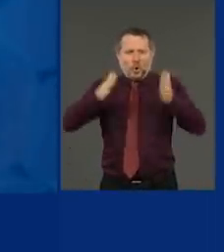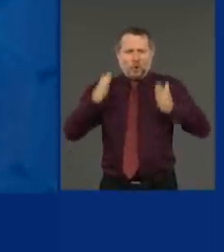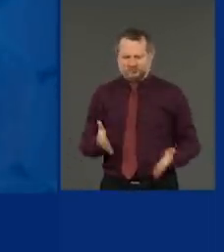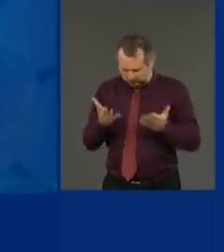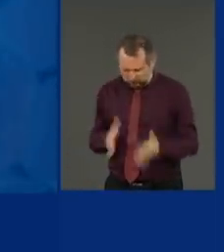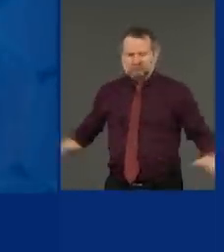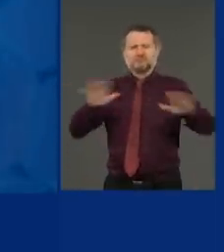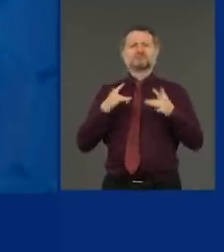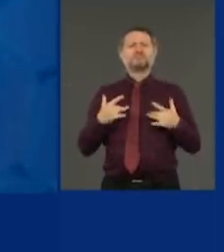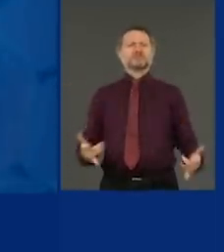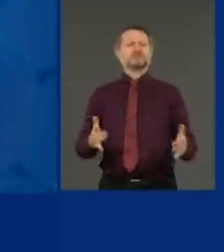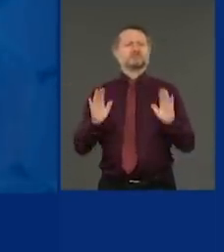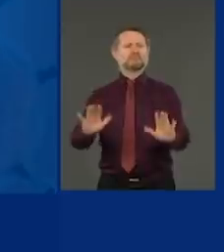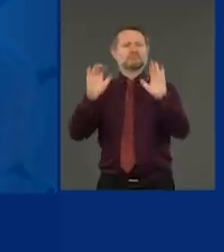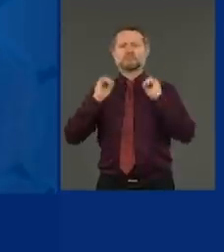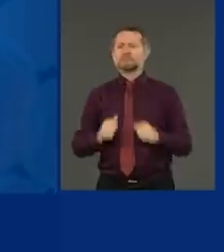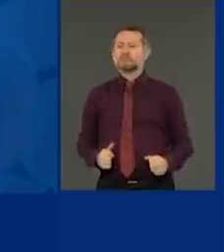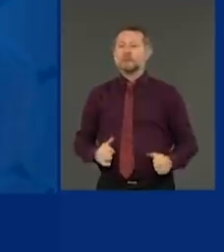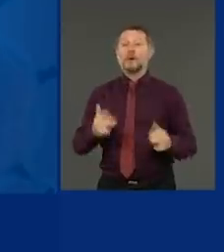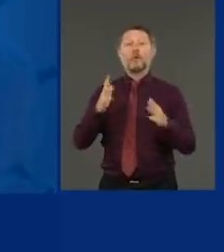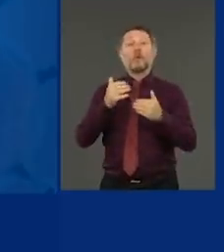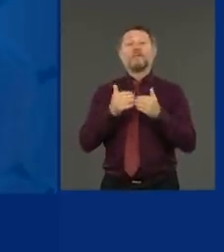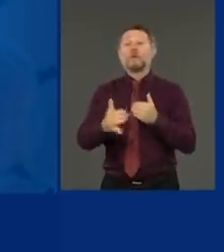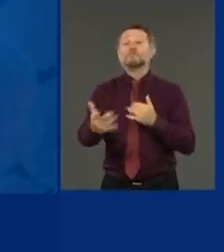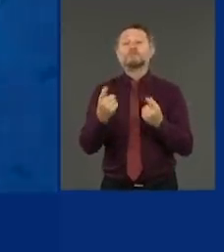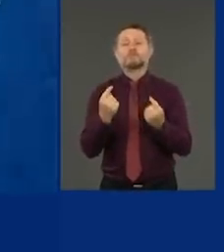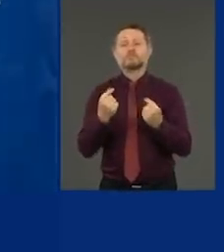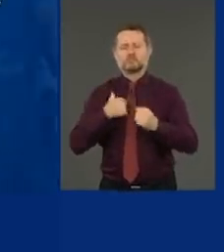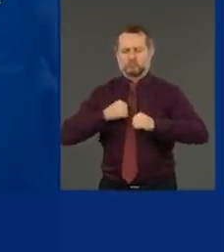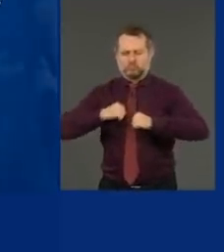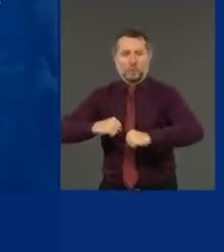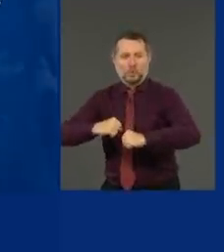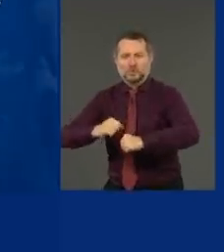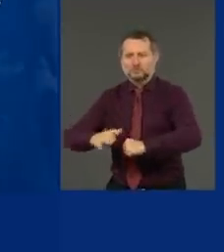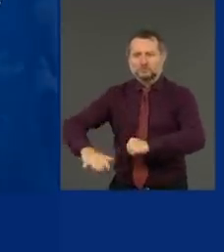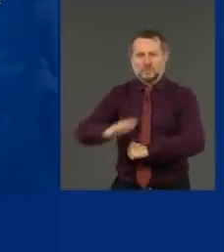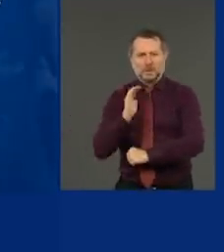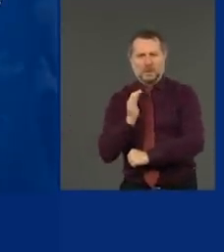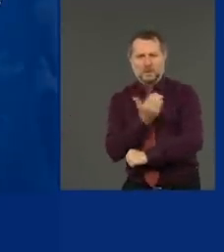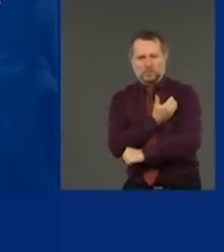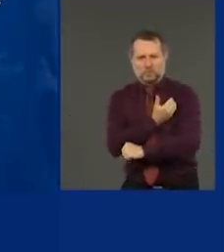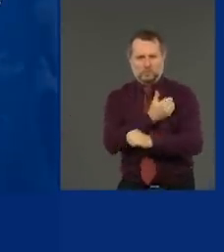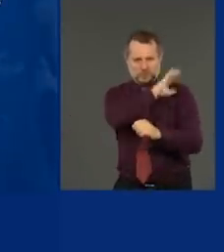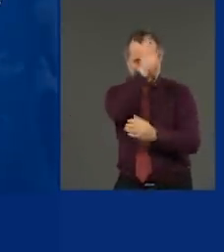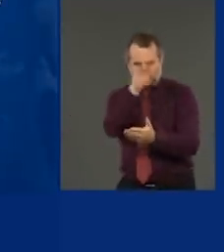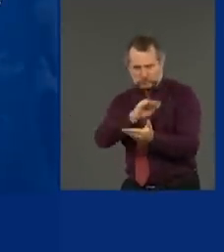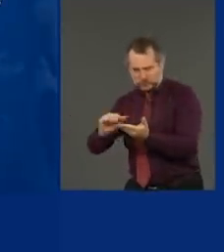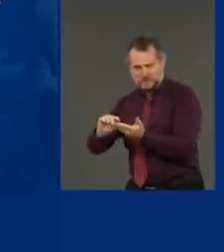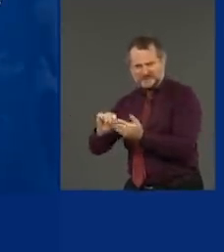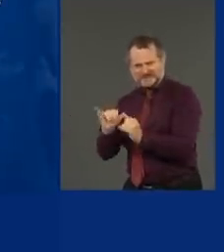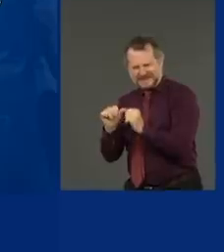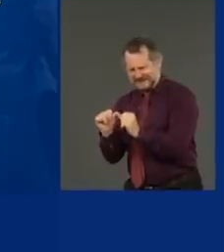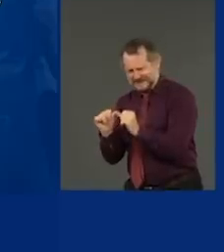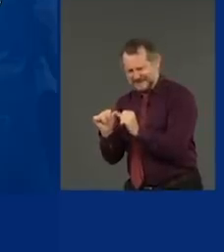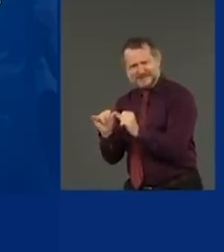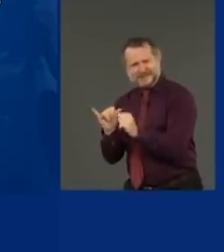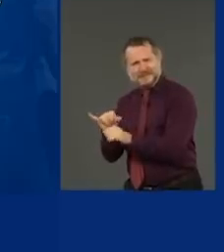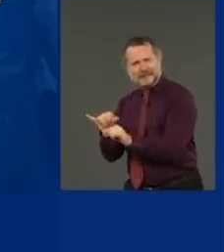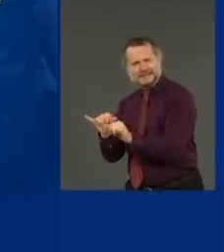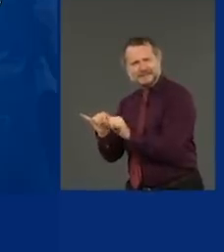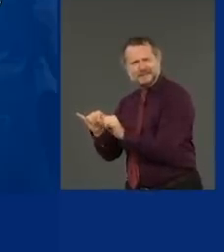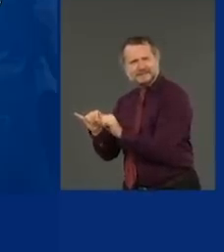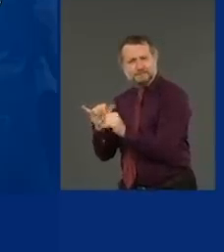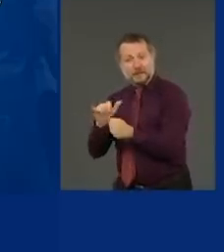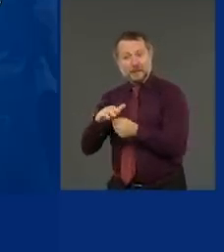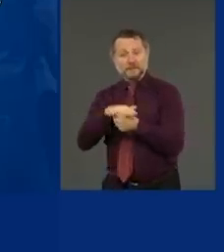Going forward, protect the progress, keep that rate down. One of the areas we're focused